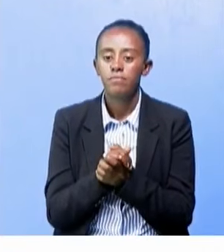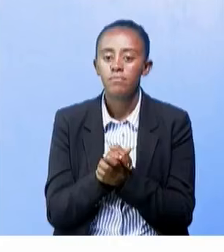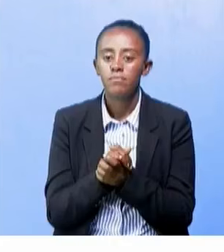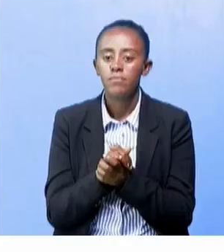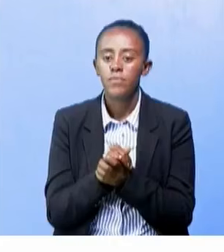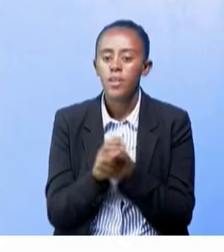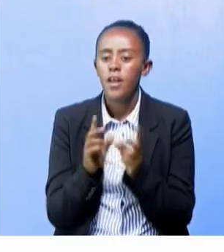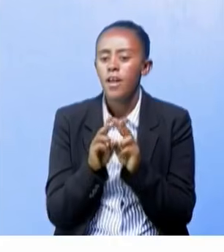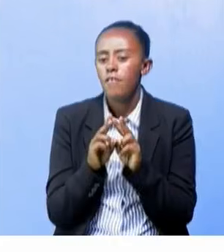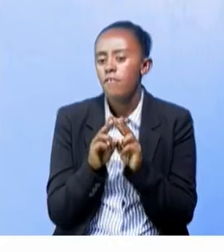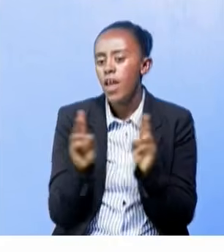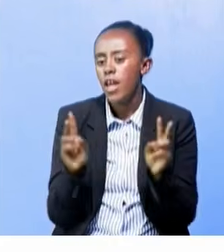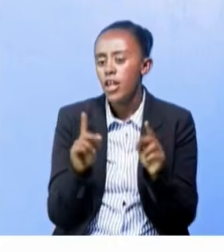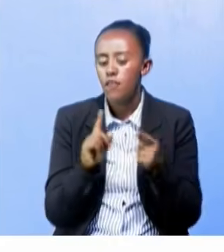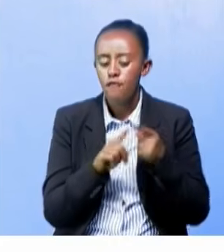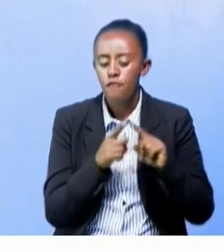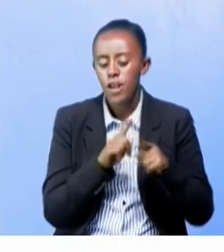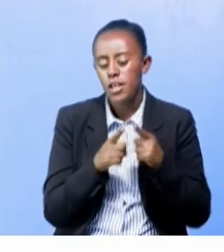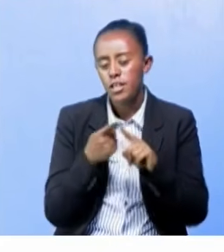very friendly.